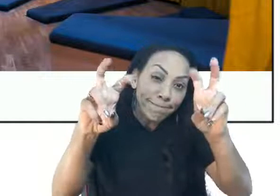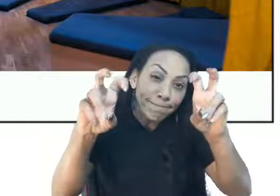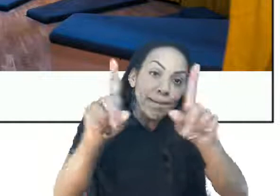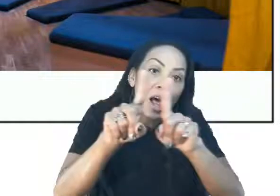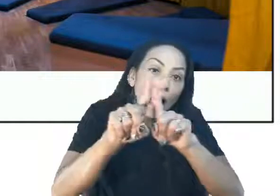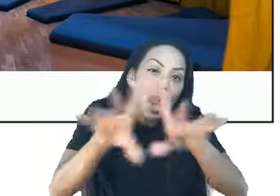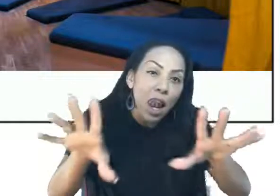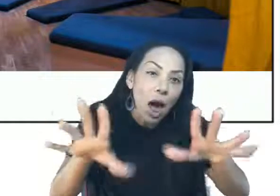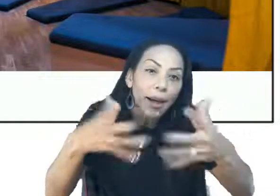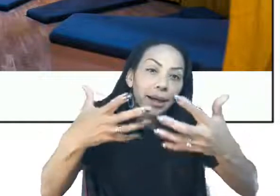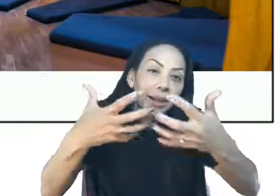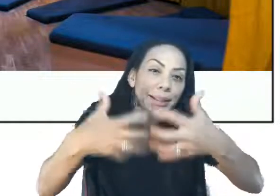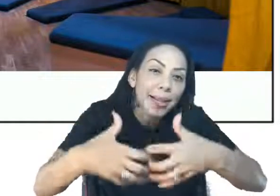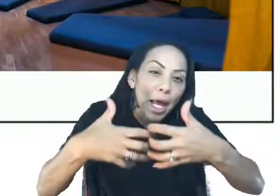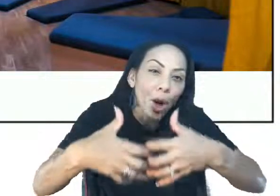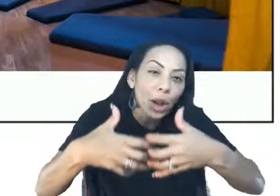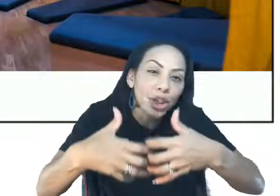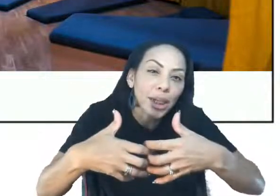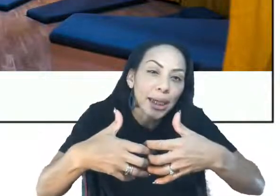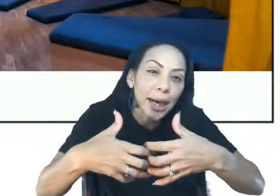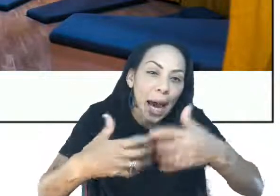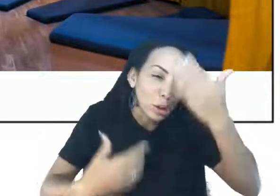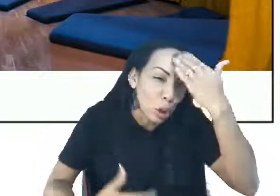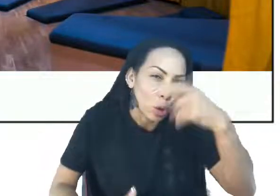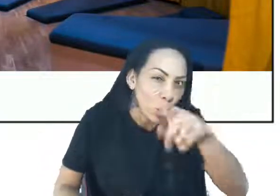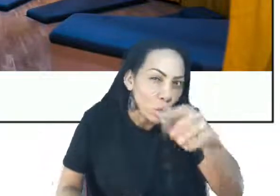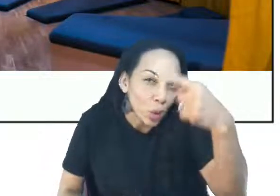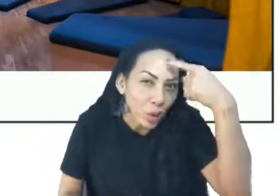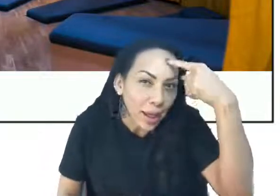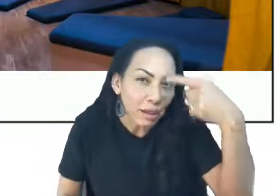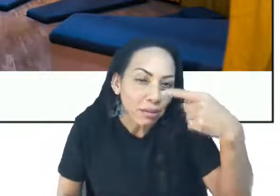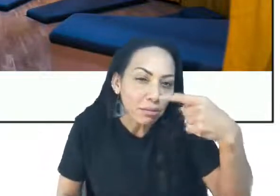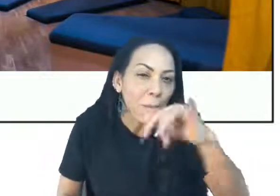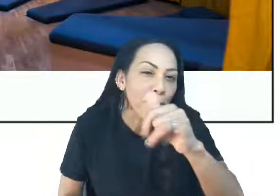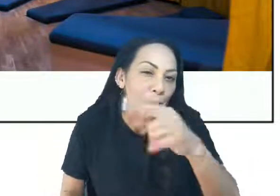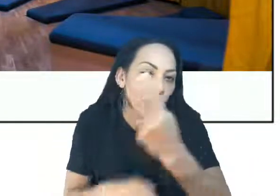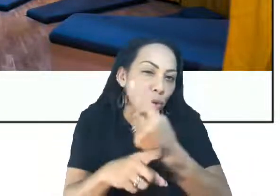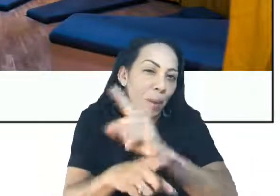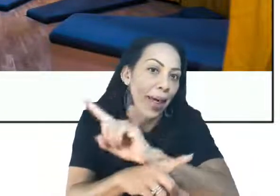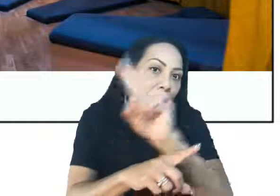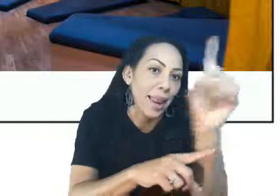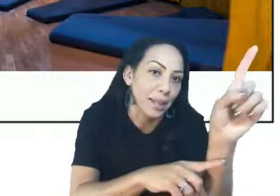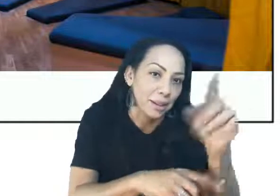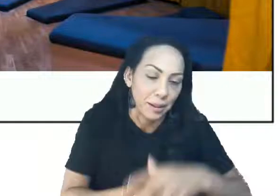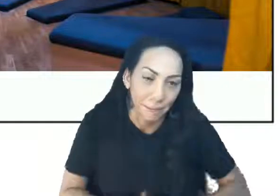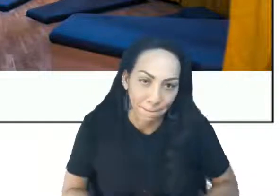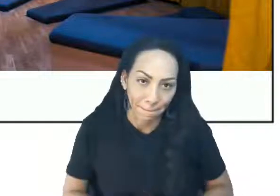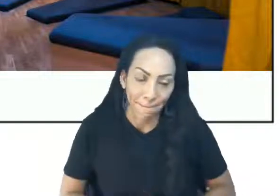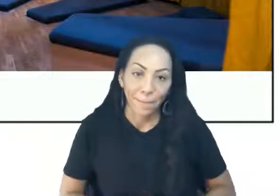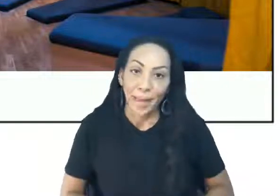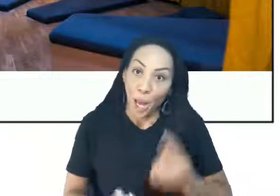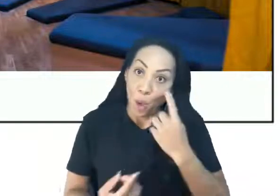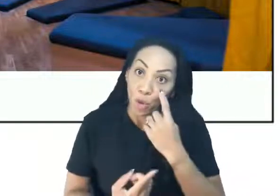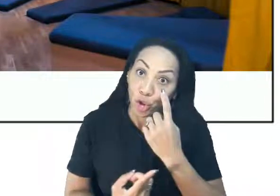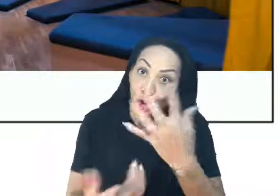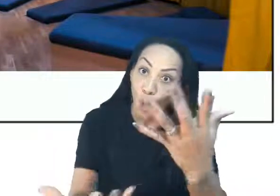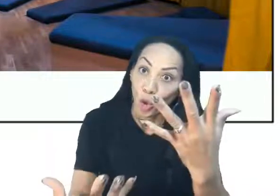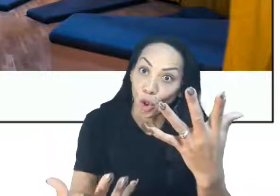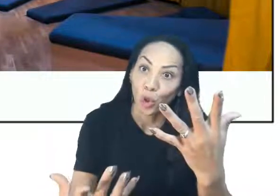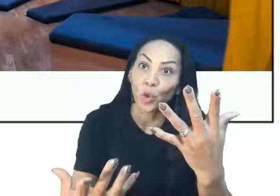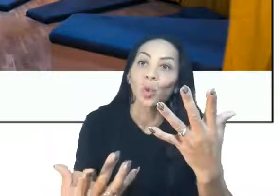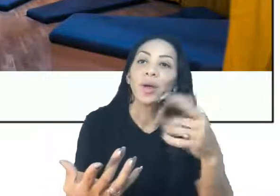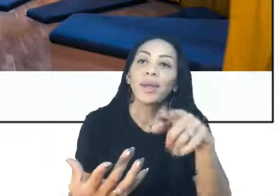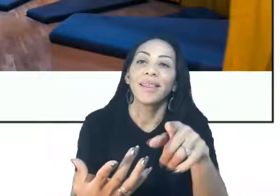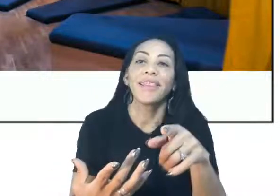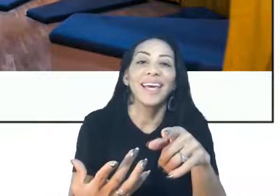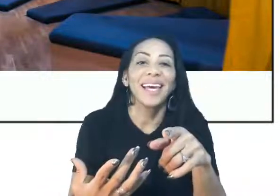but I don't know what you think about that. We can talk about that later. So I'm going to play the trailer for A Crash Course in Cloudspotting, which I think gives you a bit more of a sense